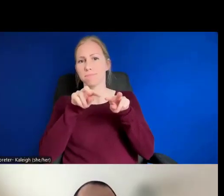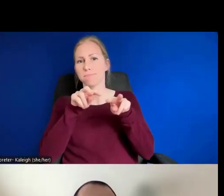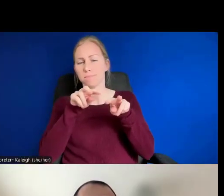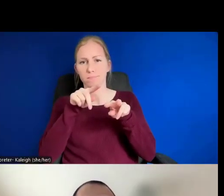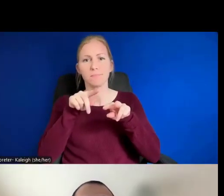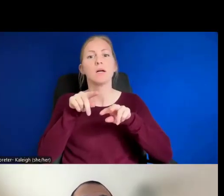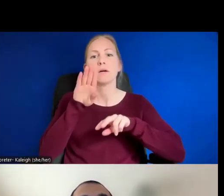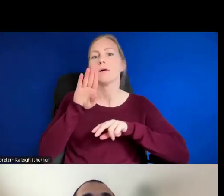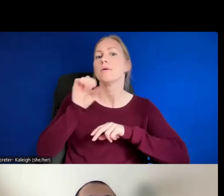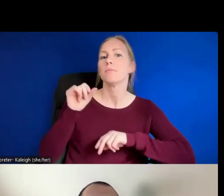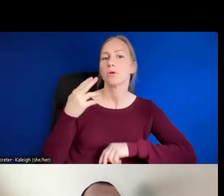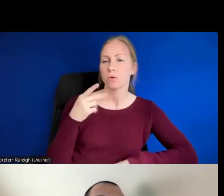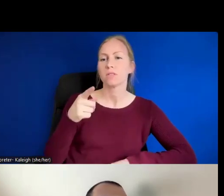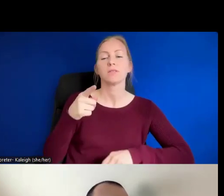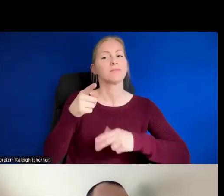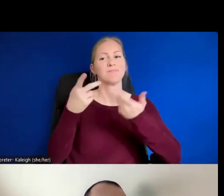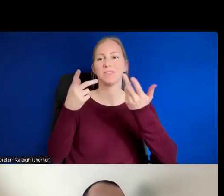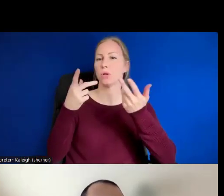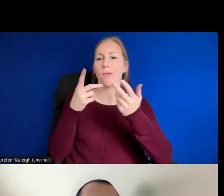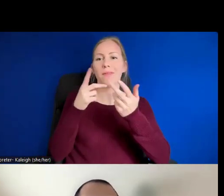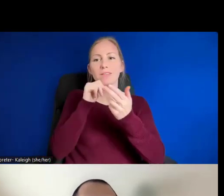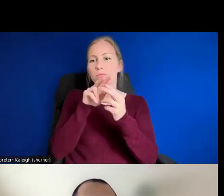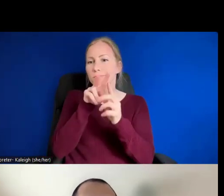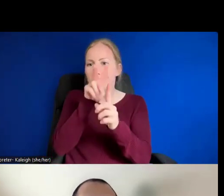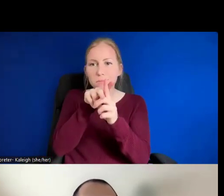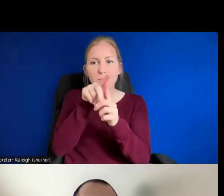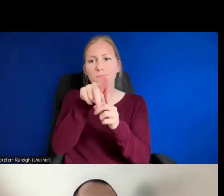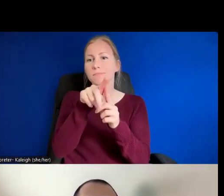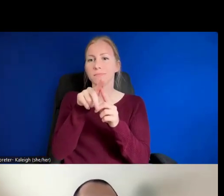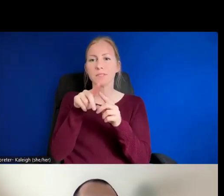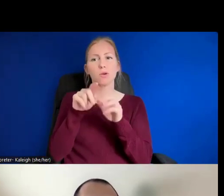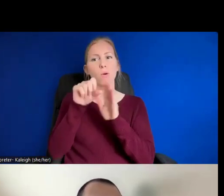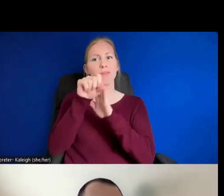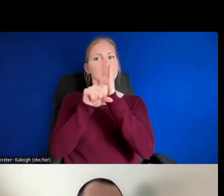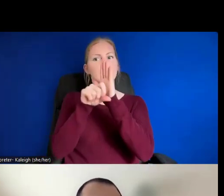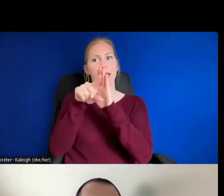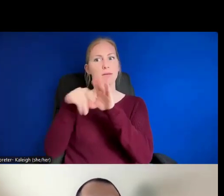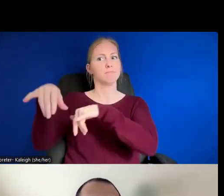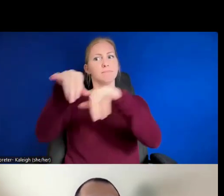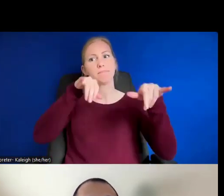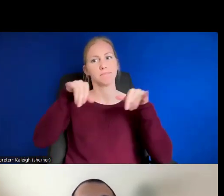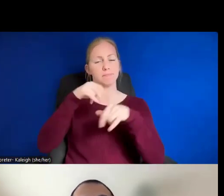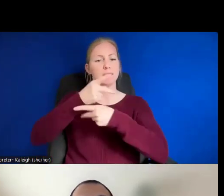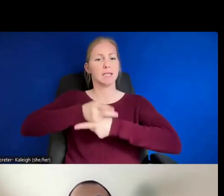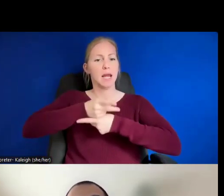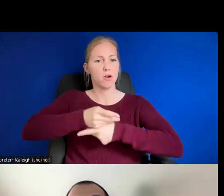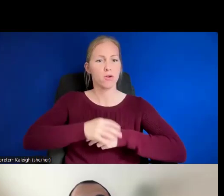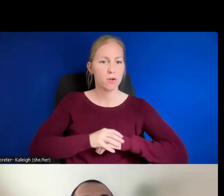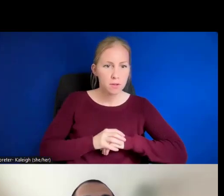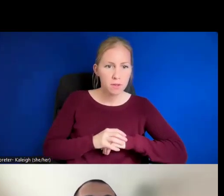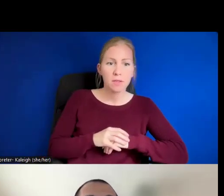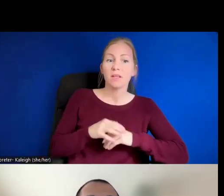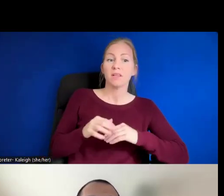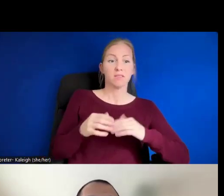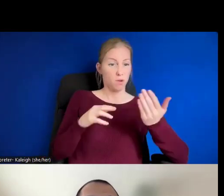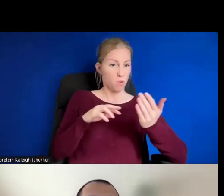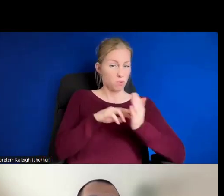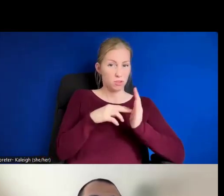of care, including in their oversight of the contracted provider recovery solutions. This results